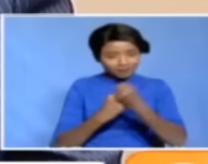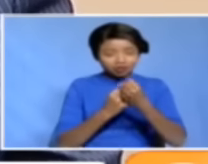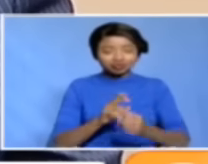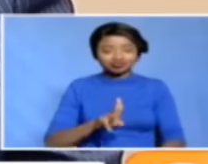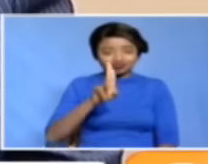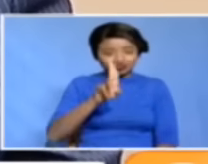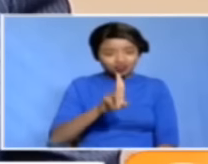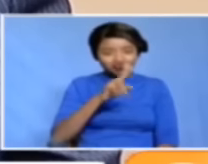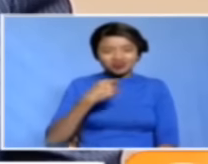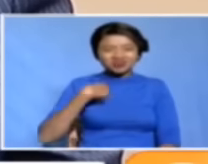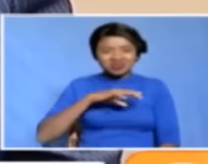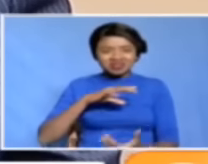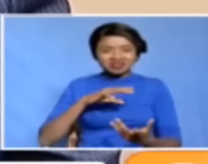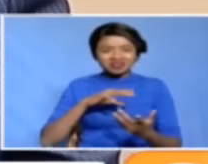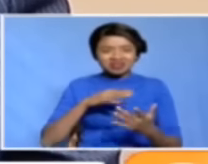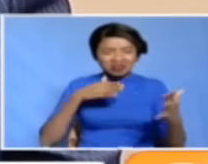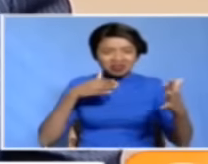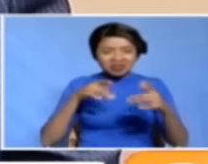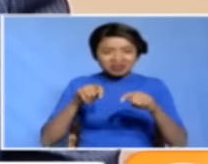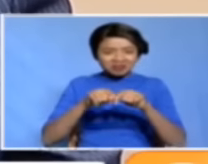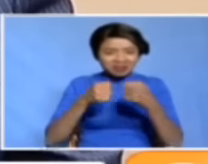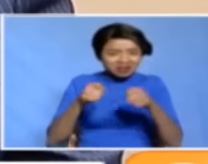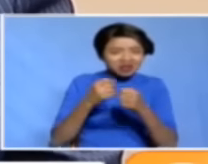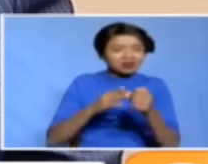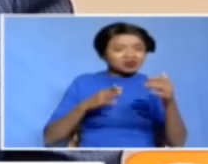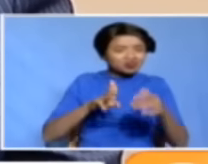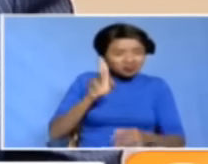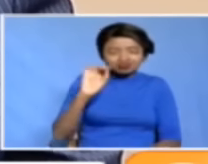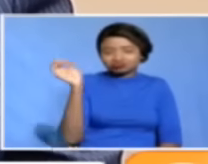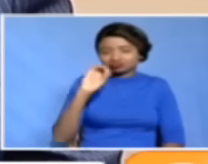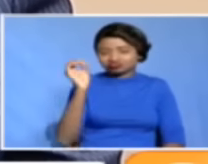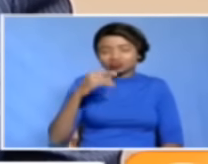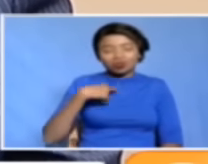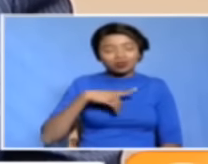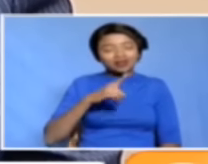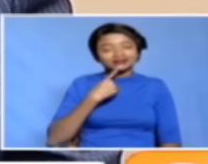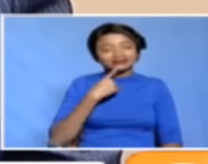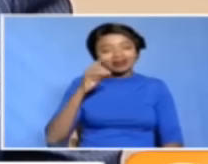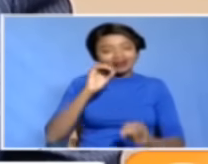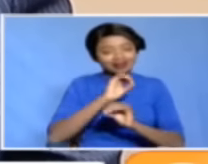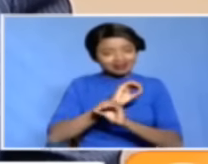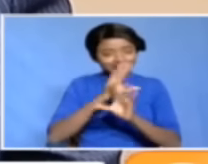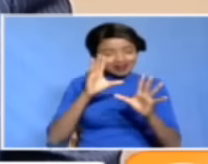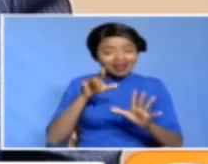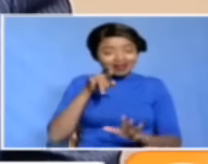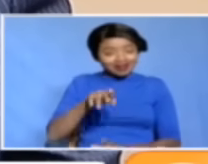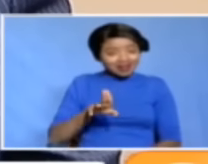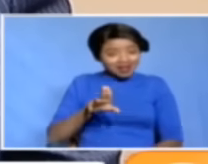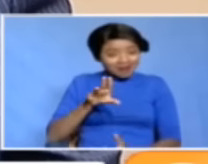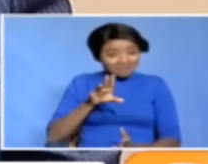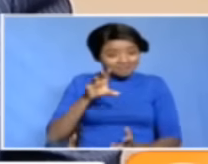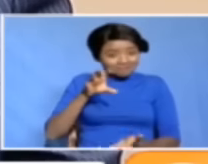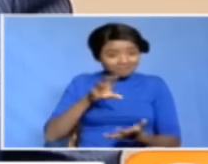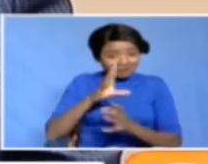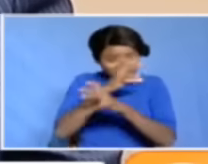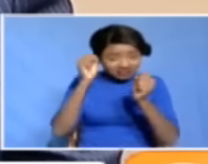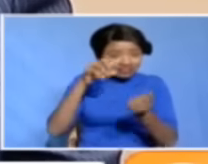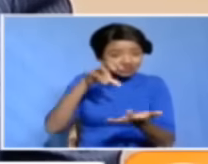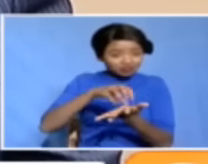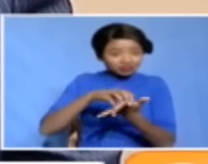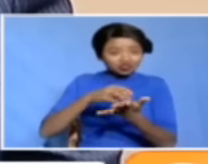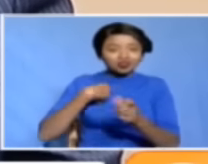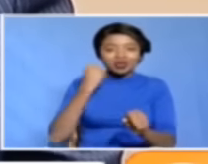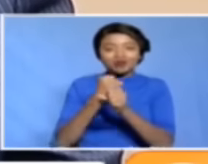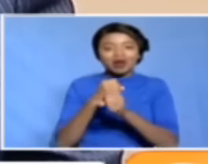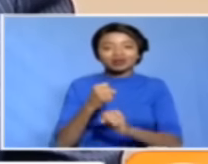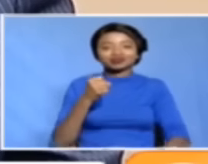will not contradict the president. I can assure you myself, the president's position is that we work and support the former prime